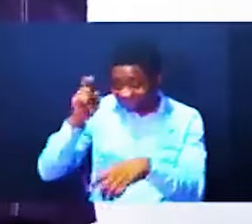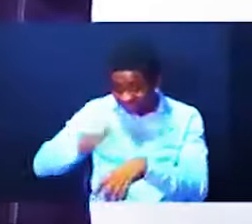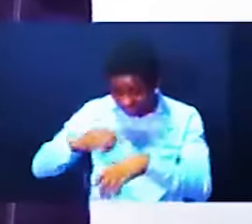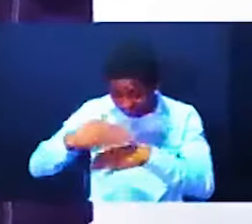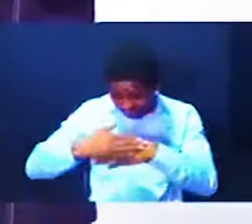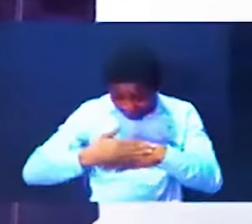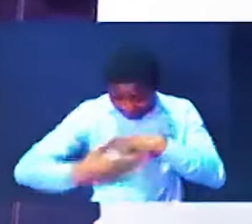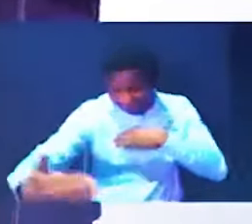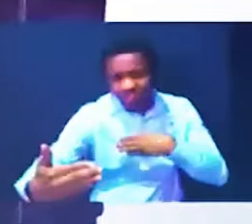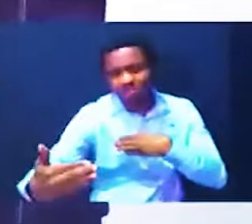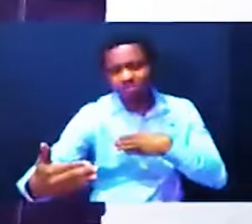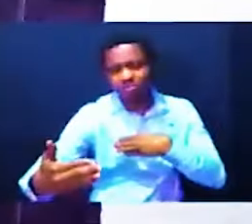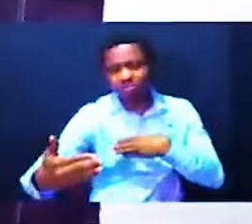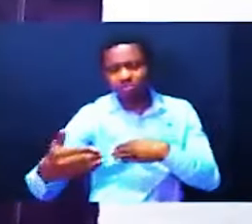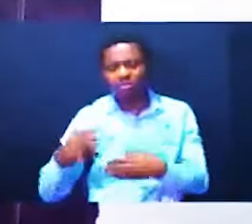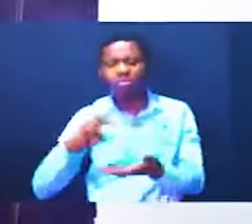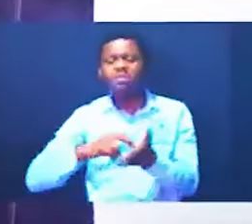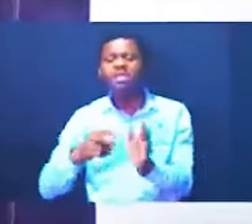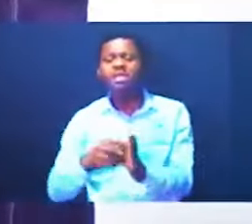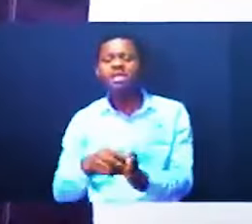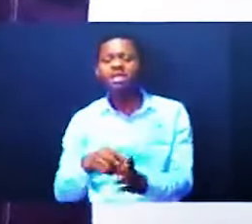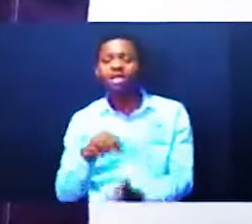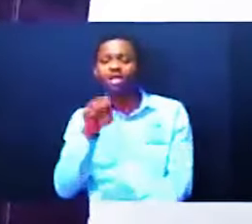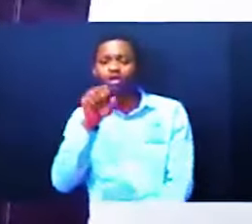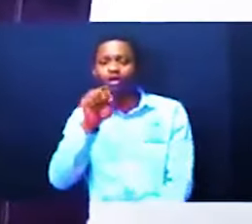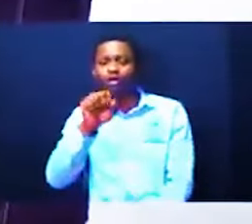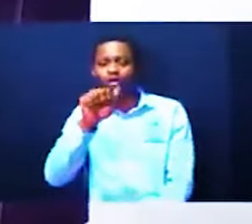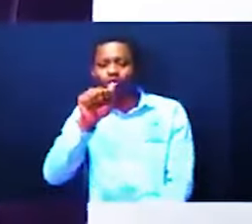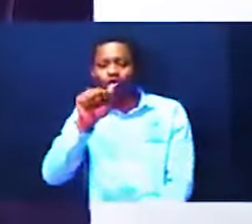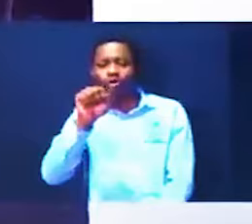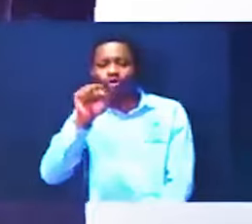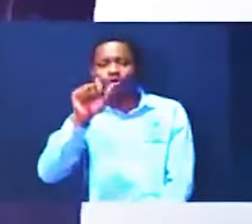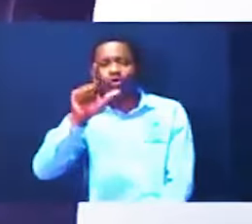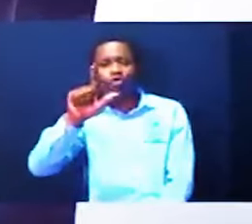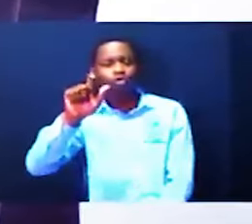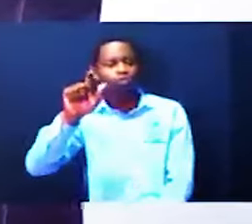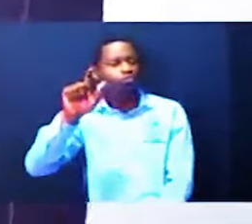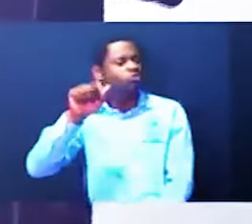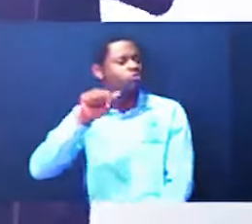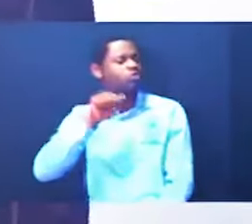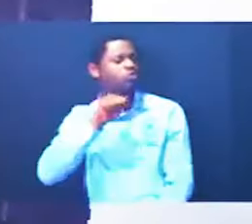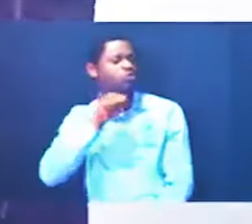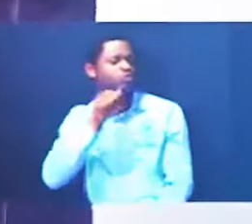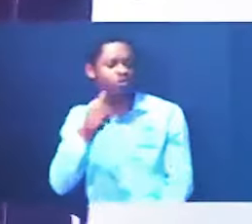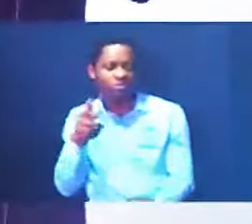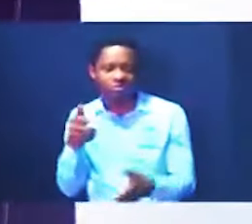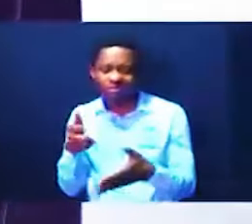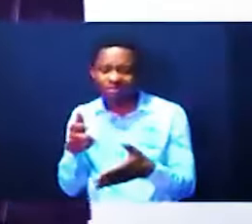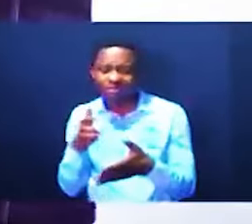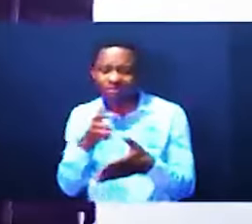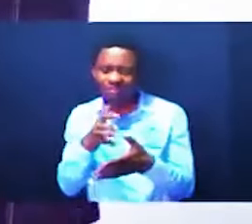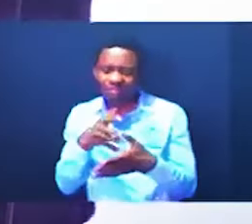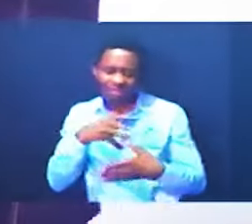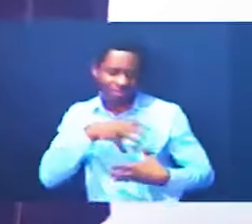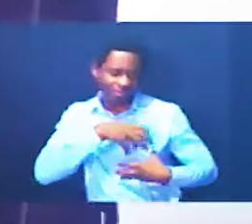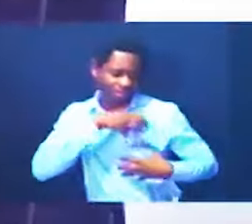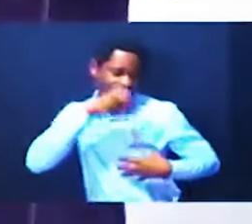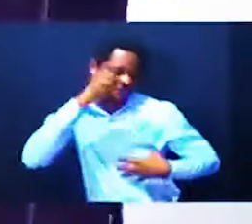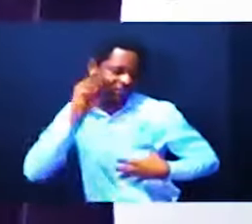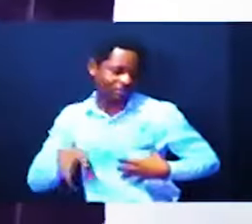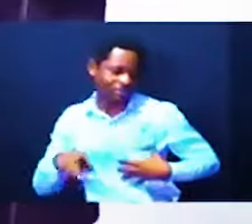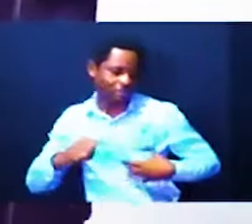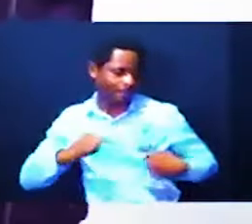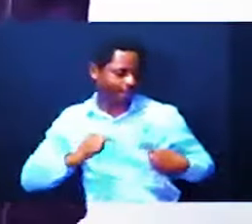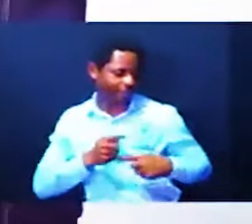el chrono, not just say, Osha, Yaudiano, Abano, or the Ashenimu, if he's Adano Akonina, or Yen.